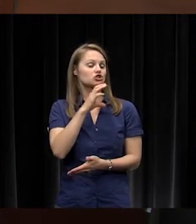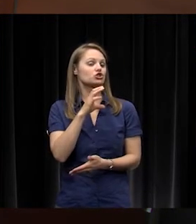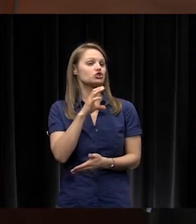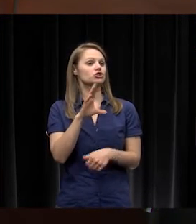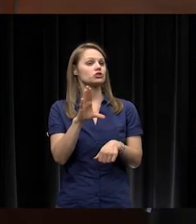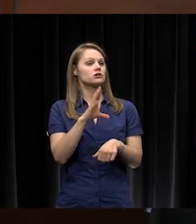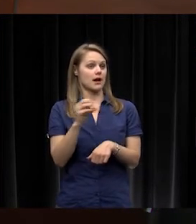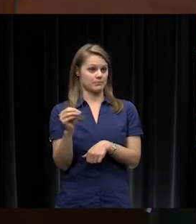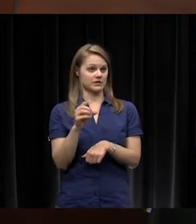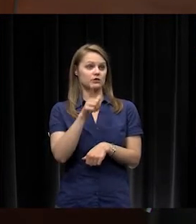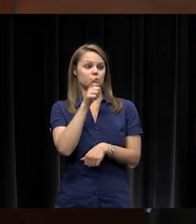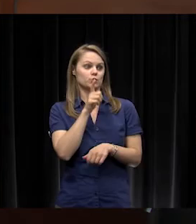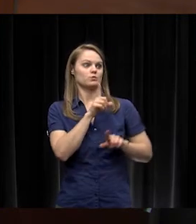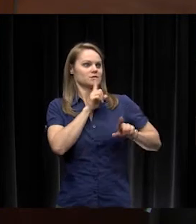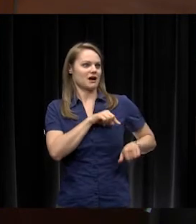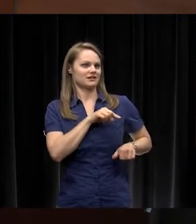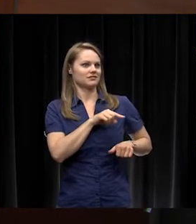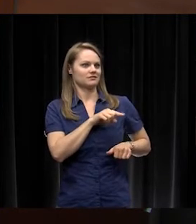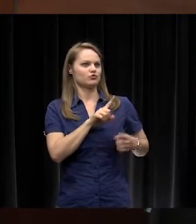to the RFPs.